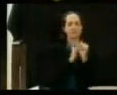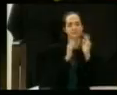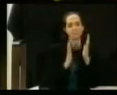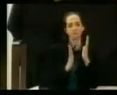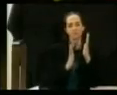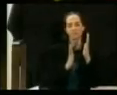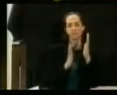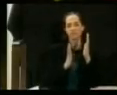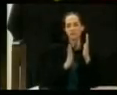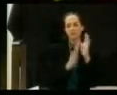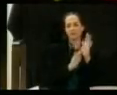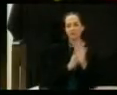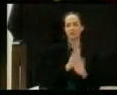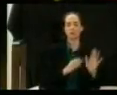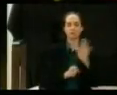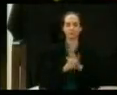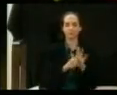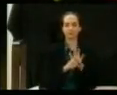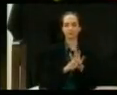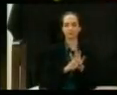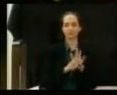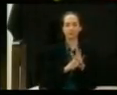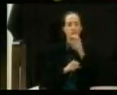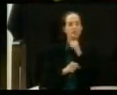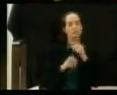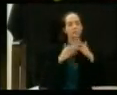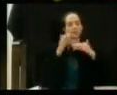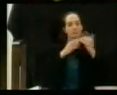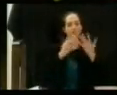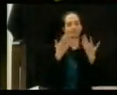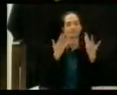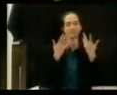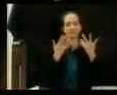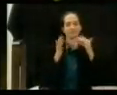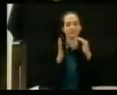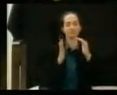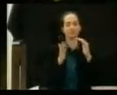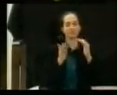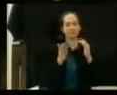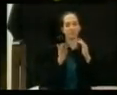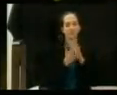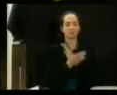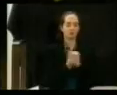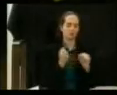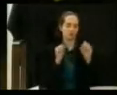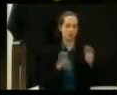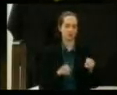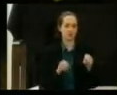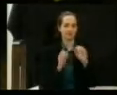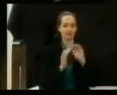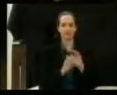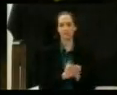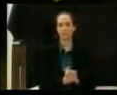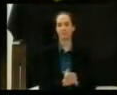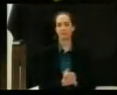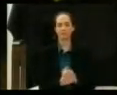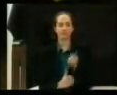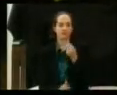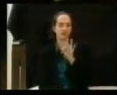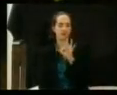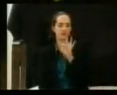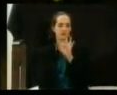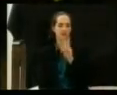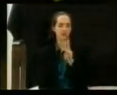inadequate aging buildings would also be eliminated. In 1992, we were put on the list of schools